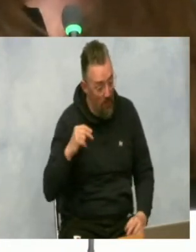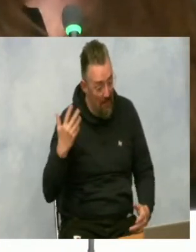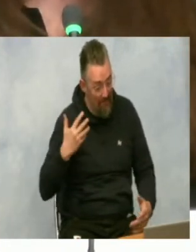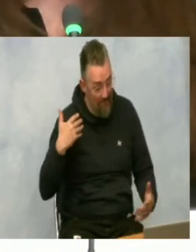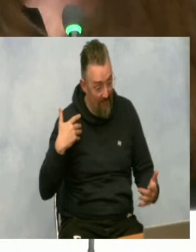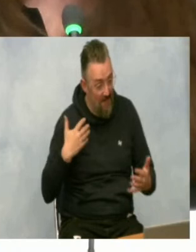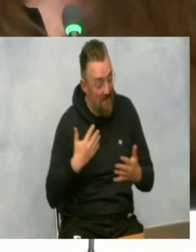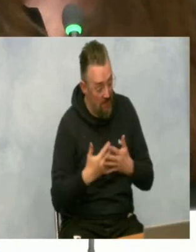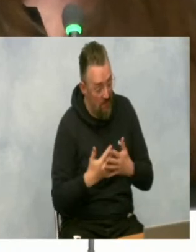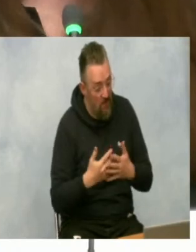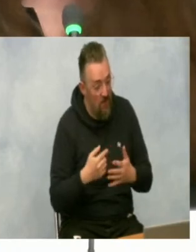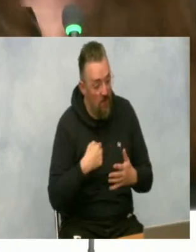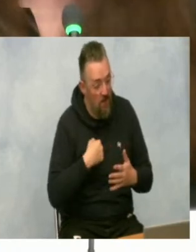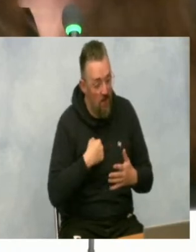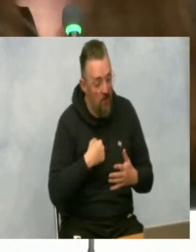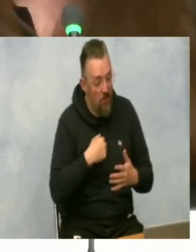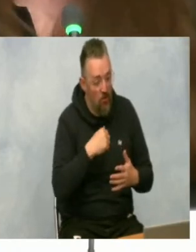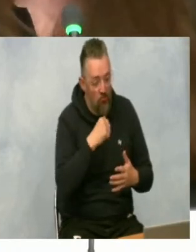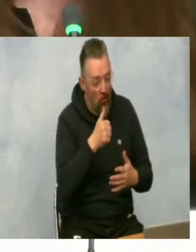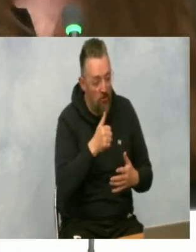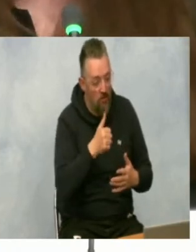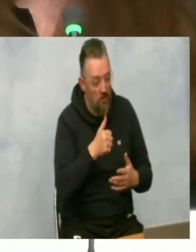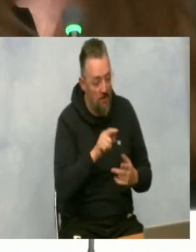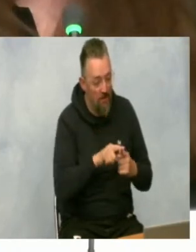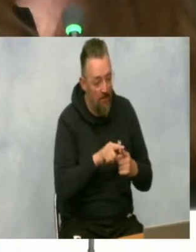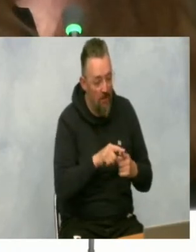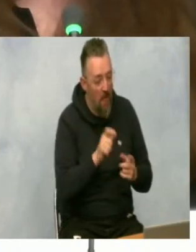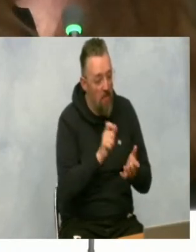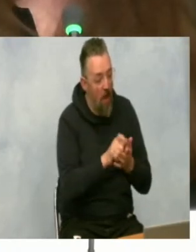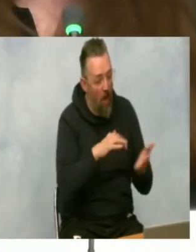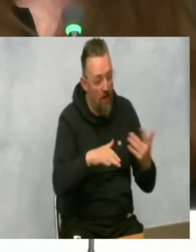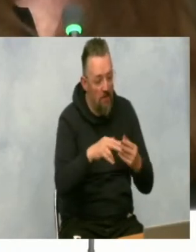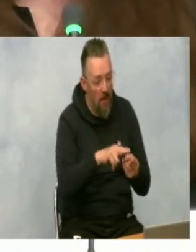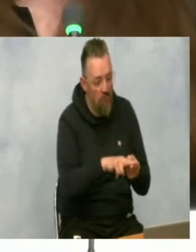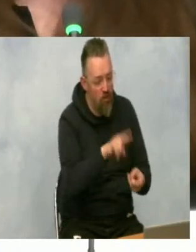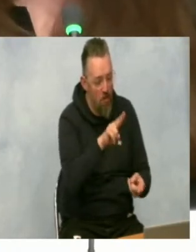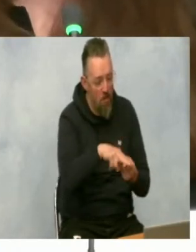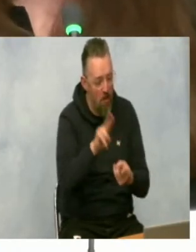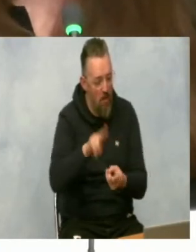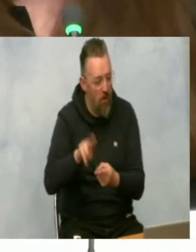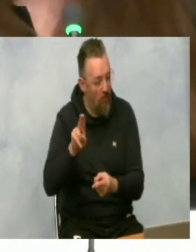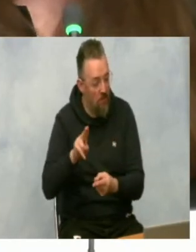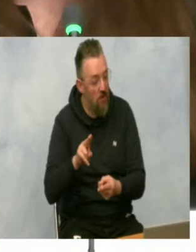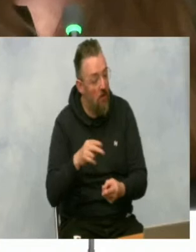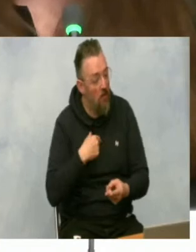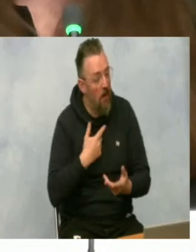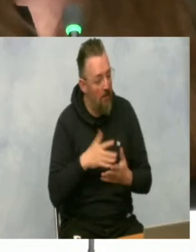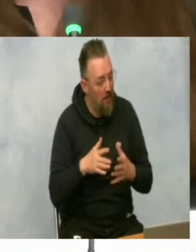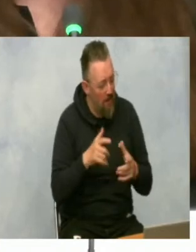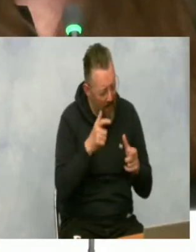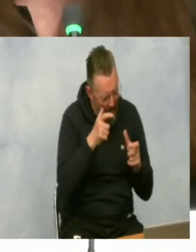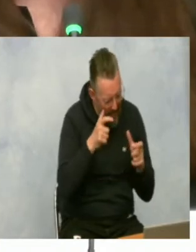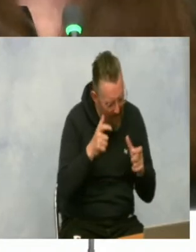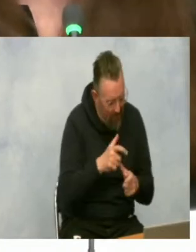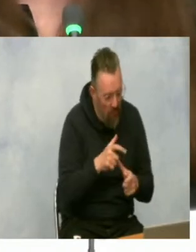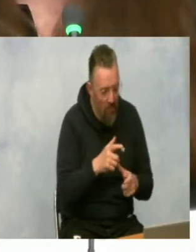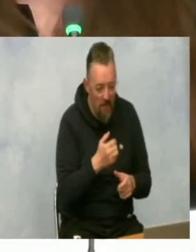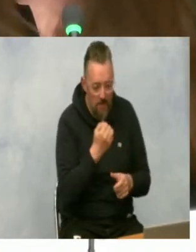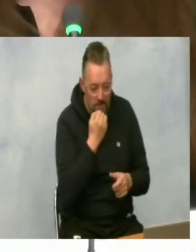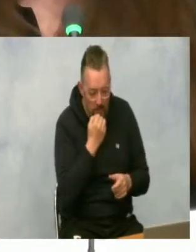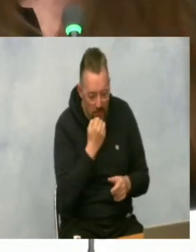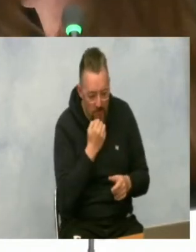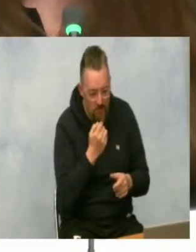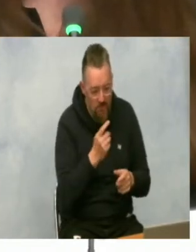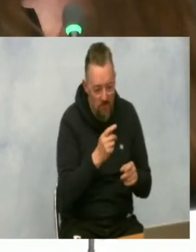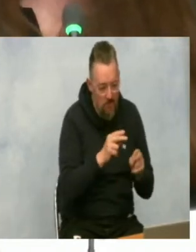not in the business of inflating the market. We have been extremely prudent around the numbers and the properties that we have